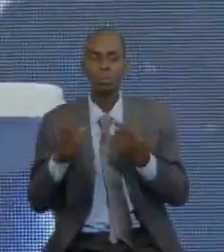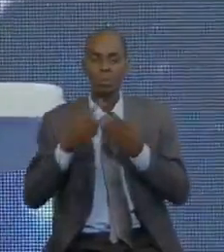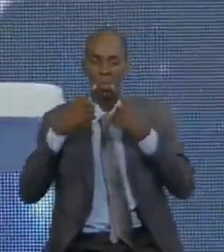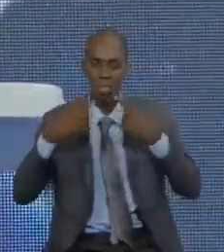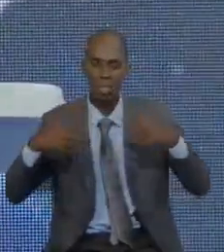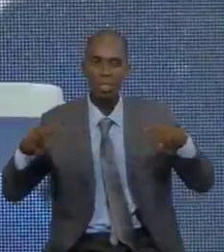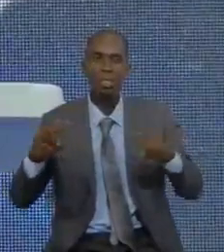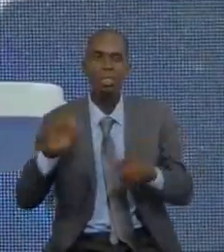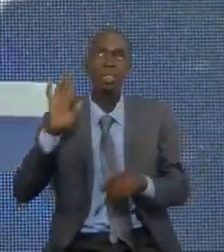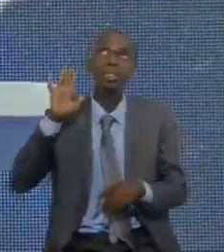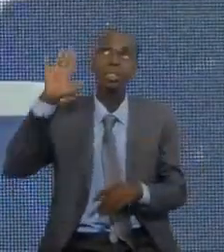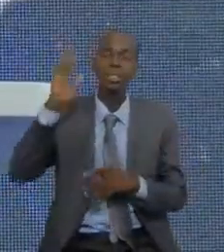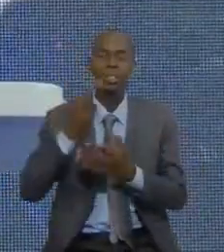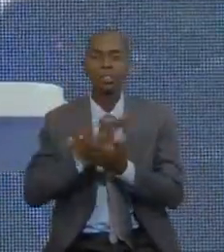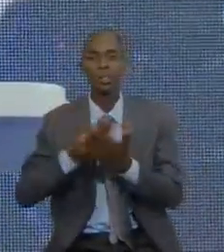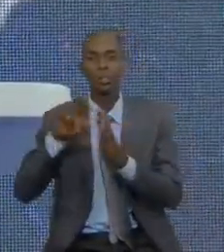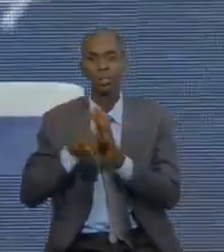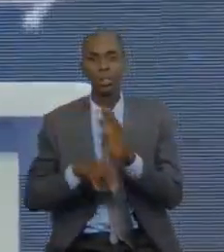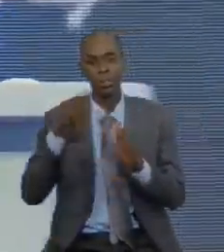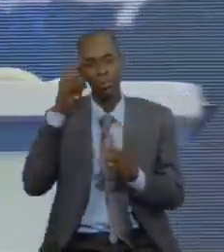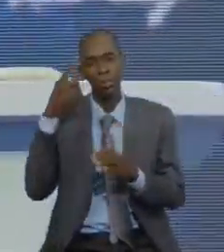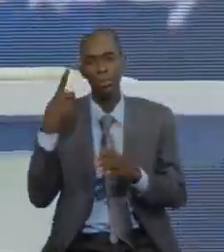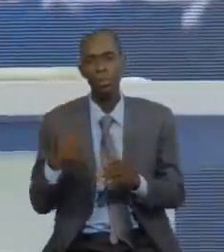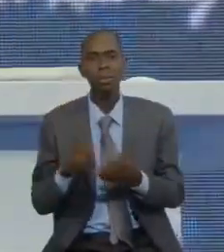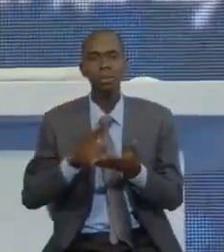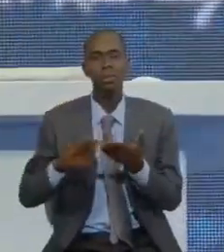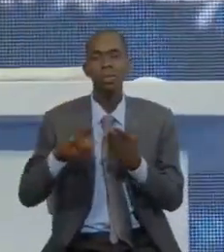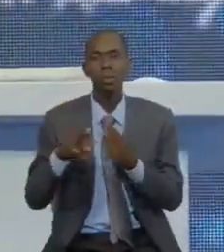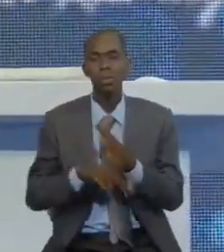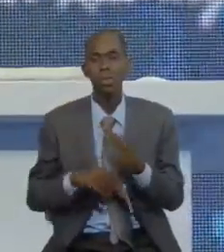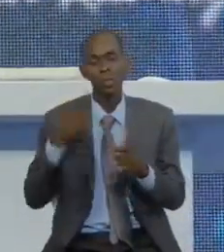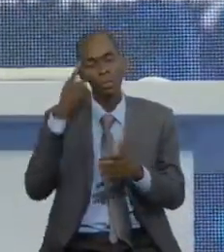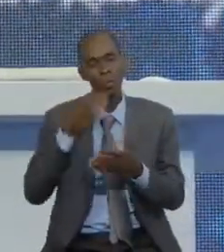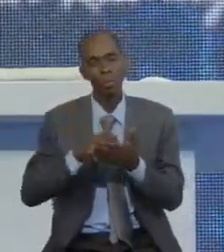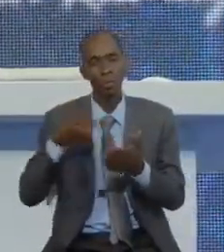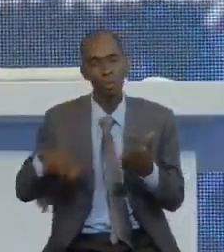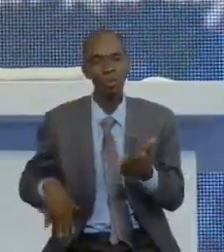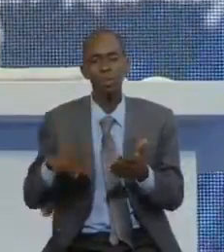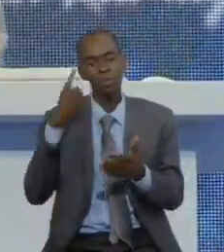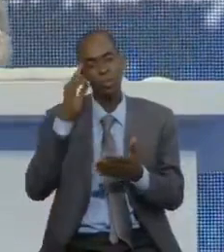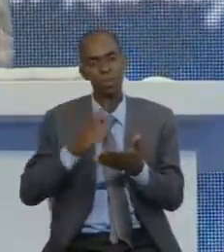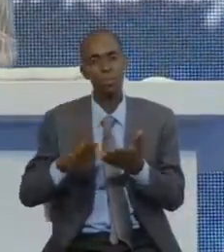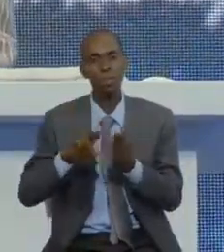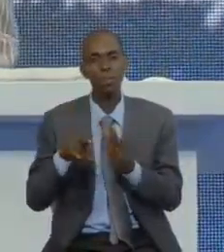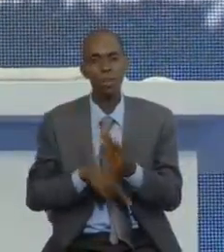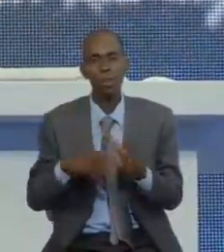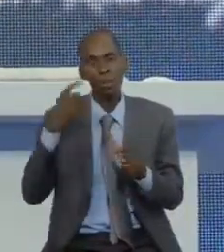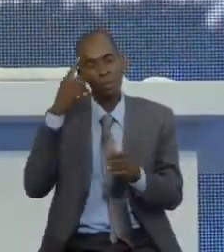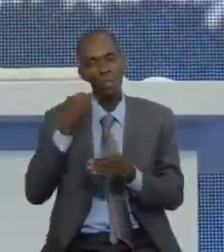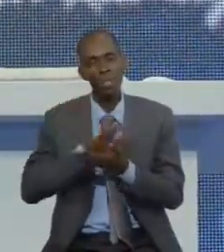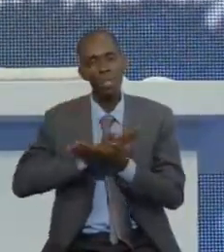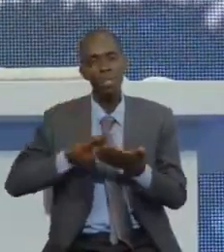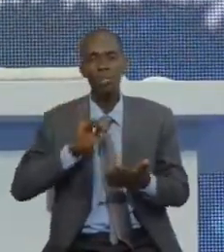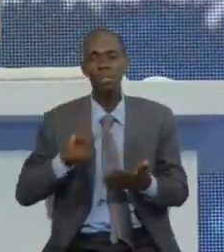his righteousness for the remission, for the removal, for the forgiveness, for the cleansing of